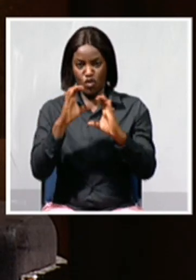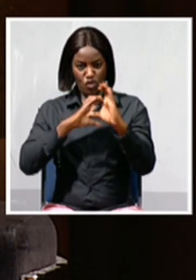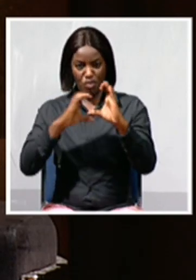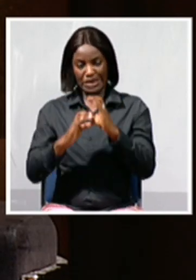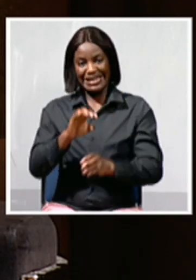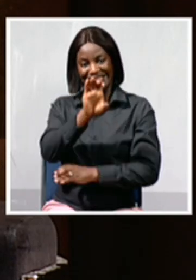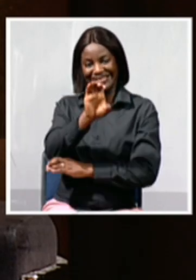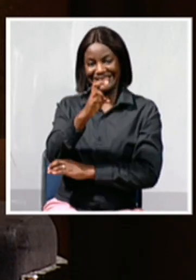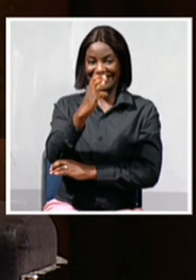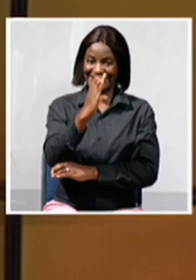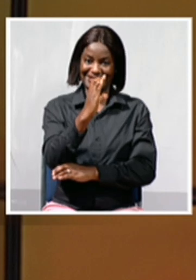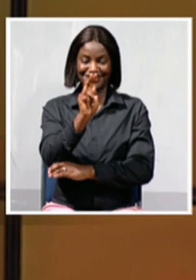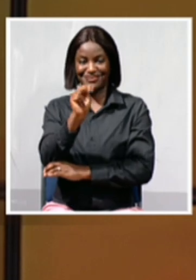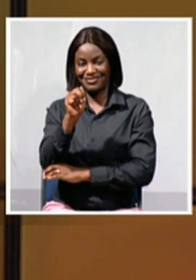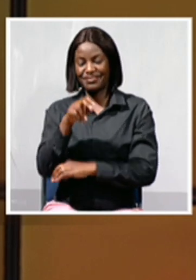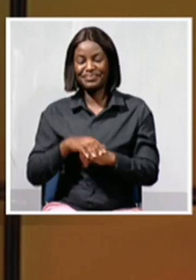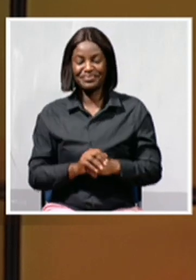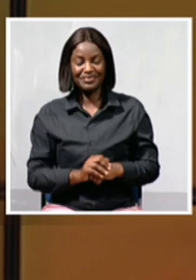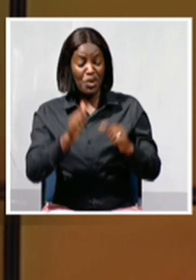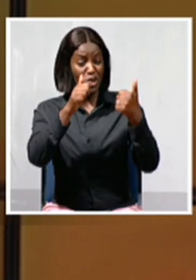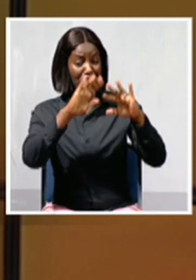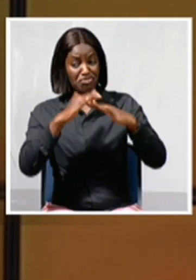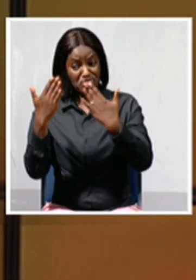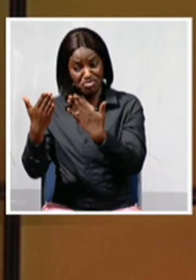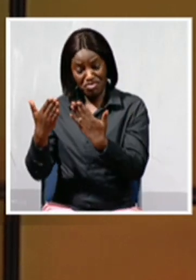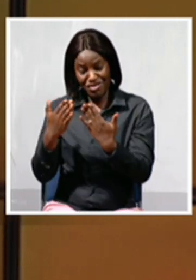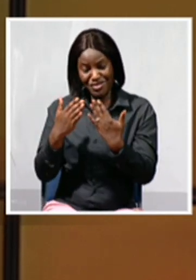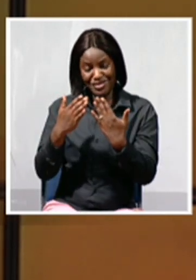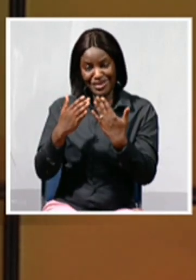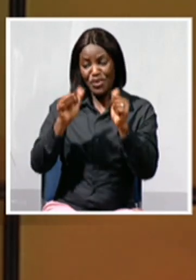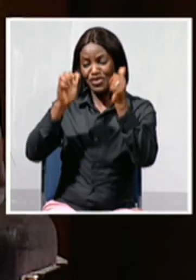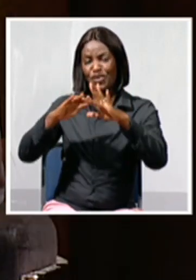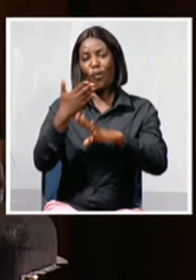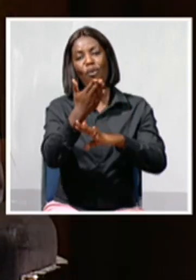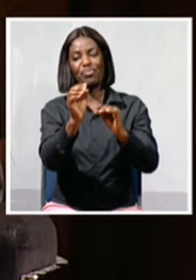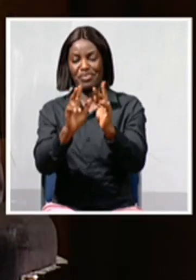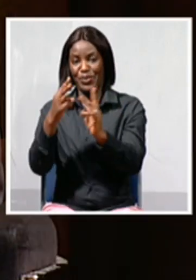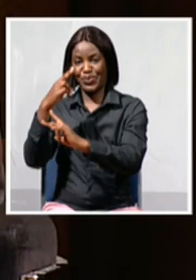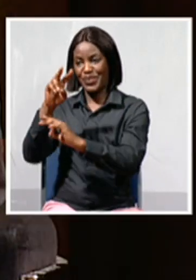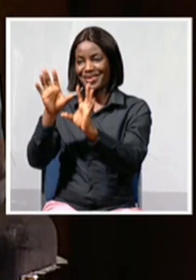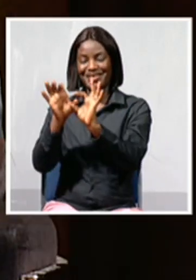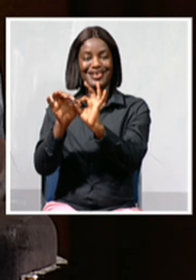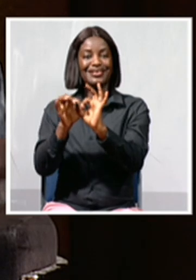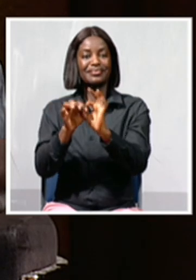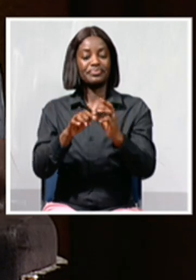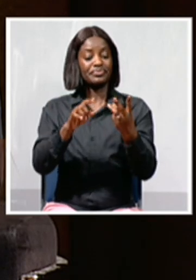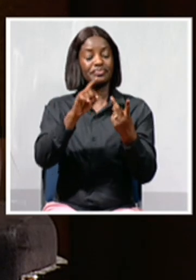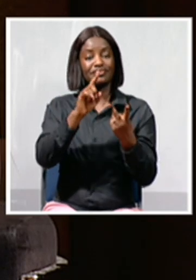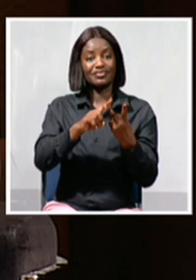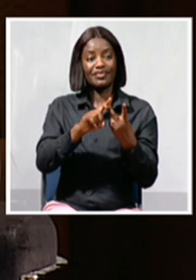and welcome to Talk of the Nation. Good evening, and good evening to the viewers. Also joining us this evening, Mr. Janolo